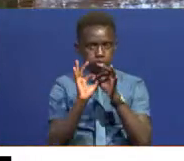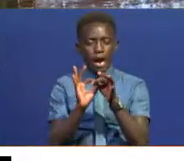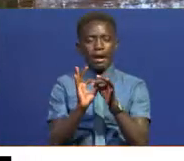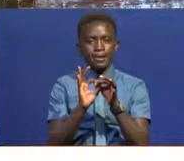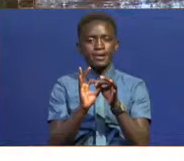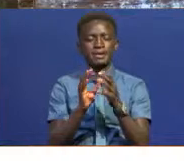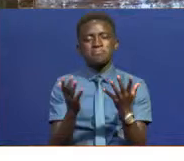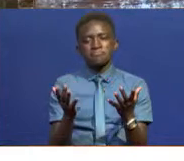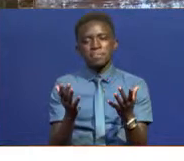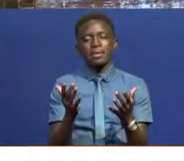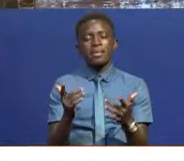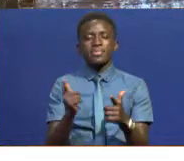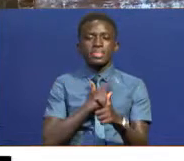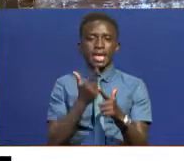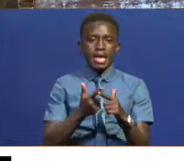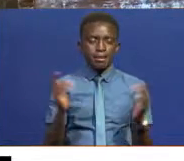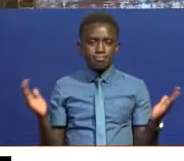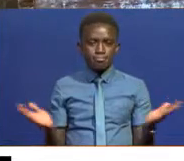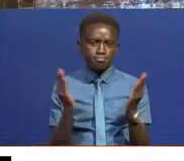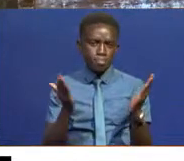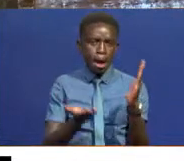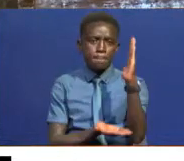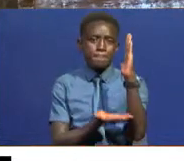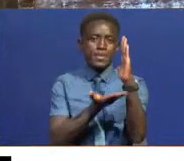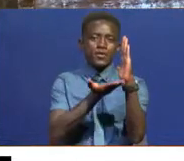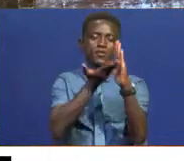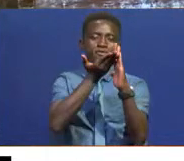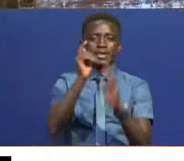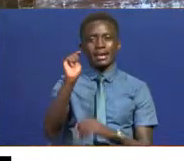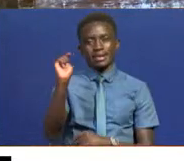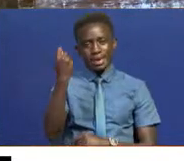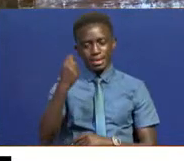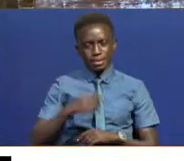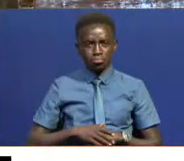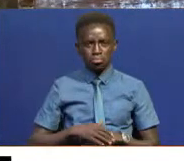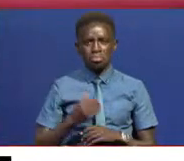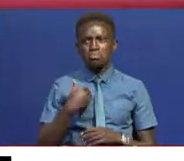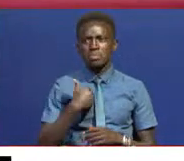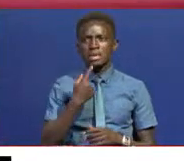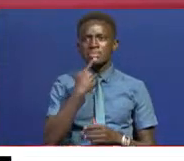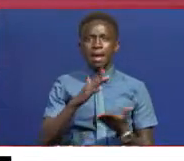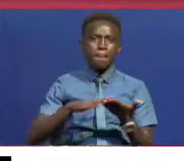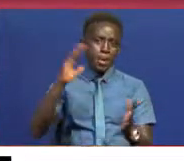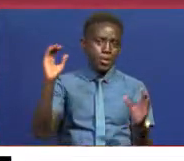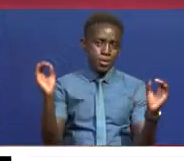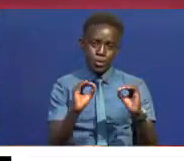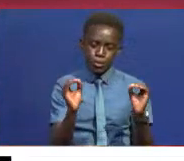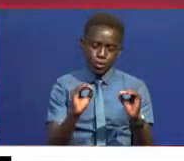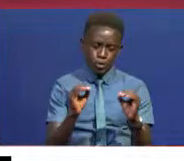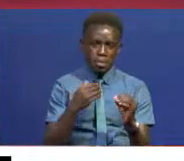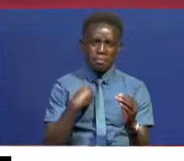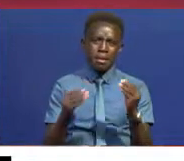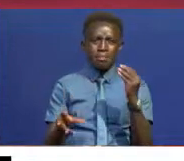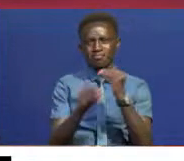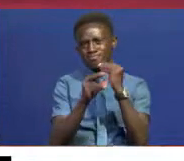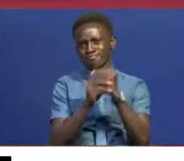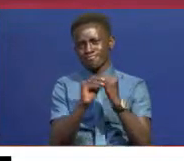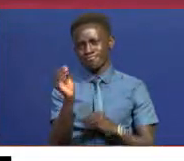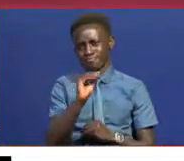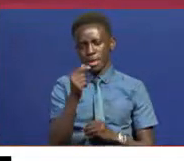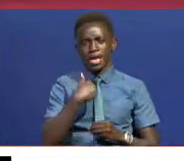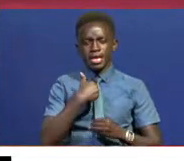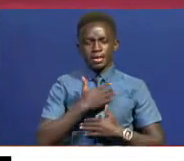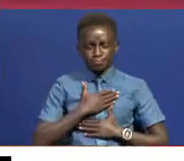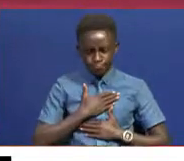So that is all I can say. Let me not go into any other numbers or details. And it is my honor to request the